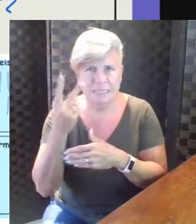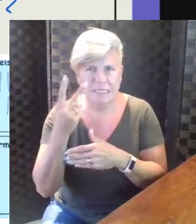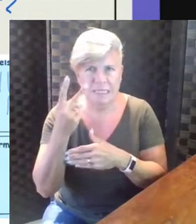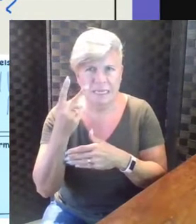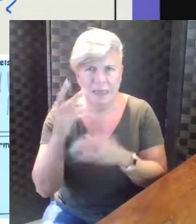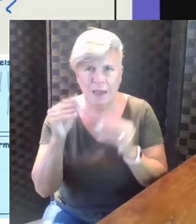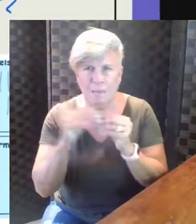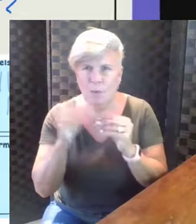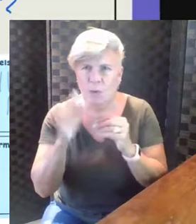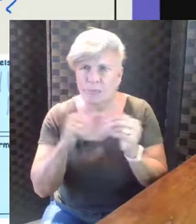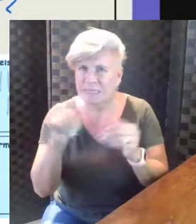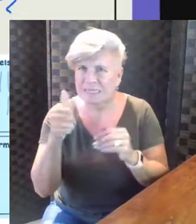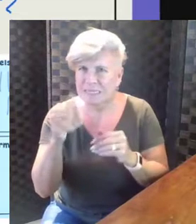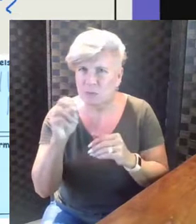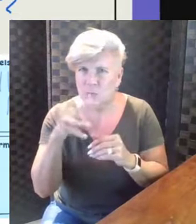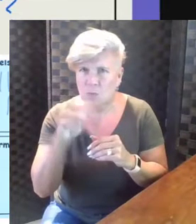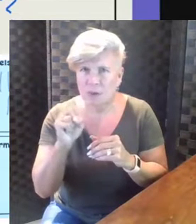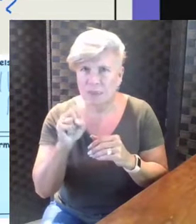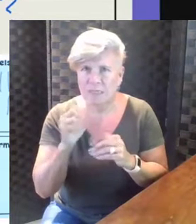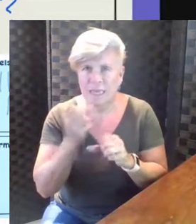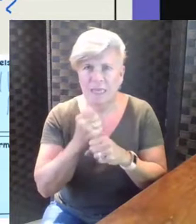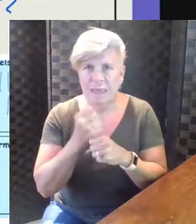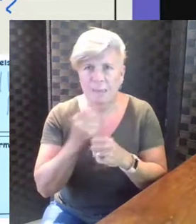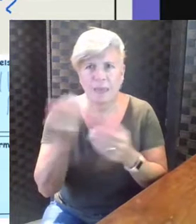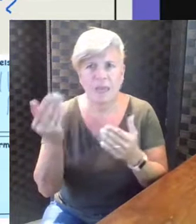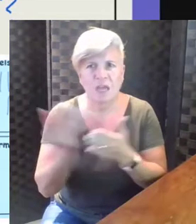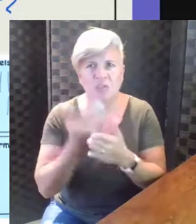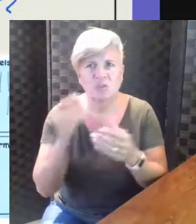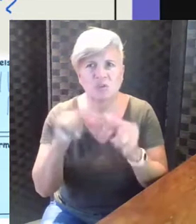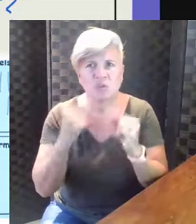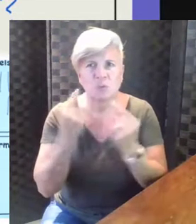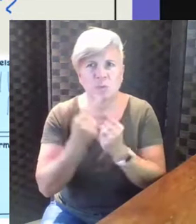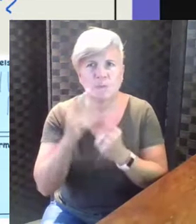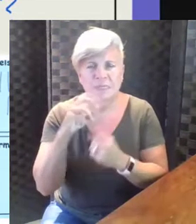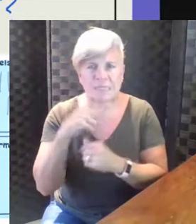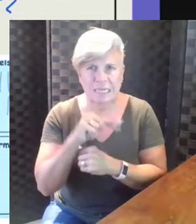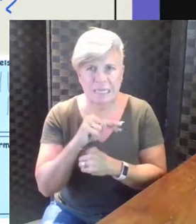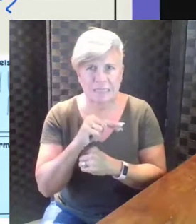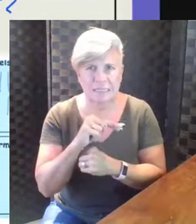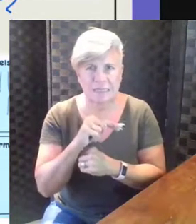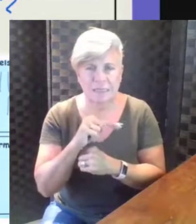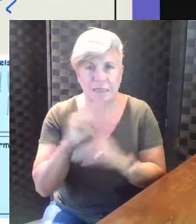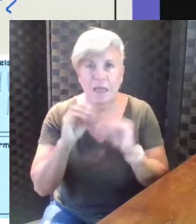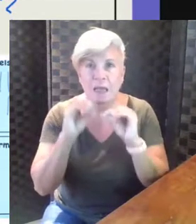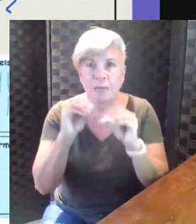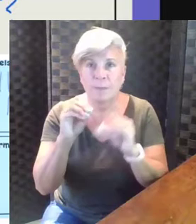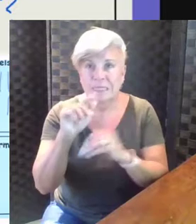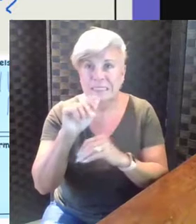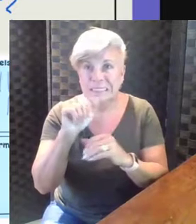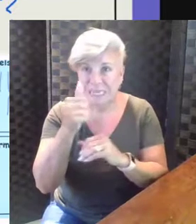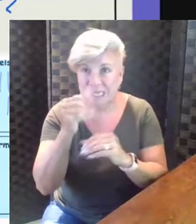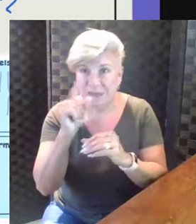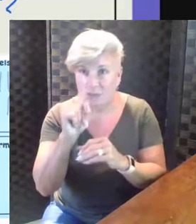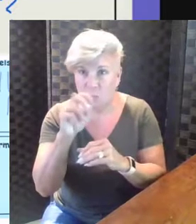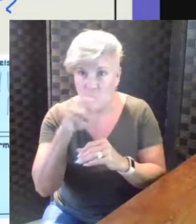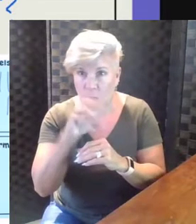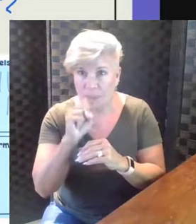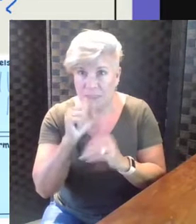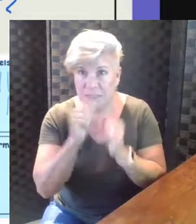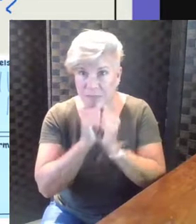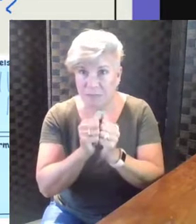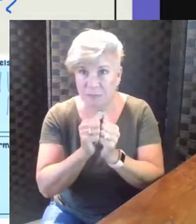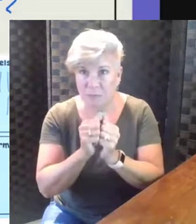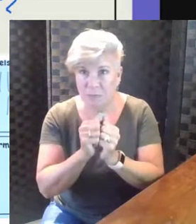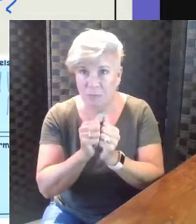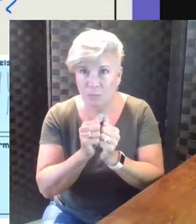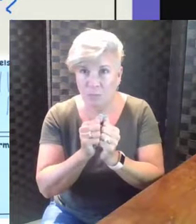got more than 10 1s and I can make a new group of 10. So I can put 10 of those 1s together and make a rod. We're